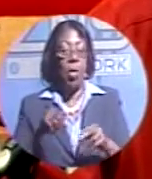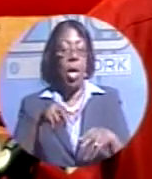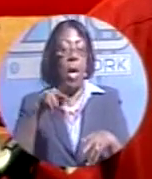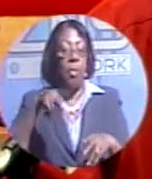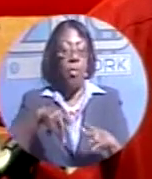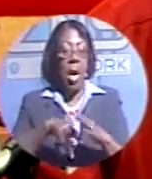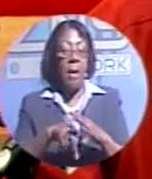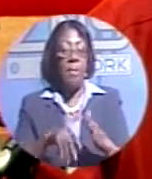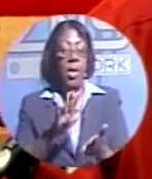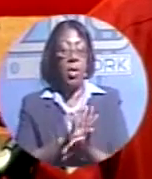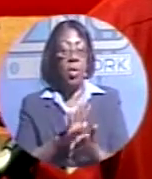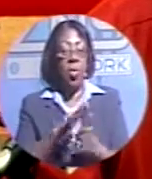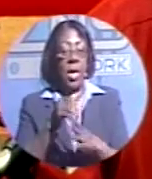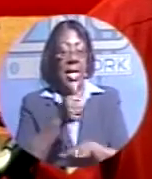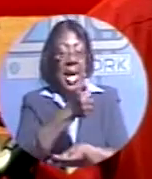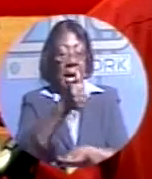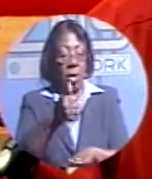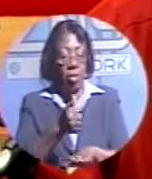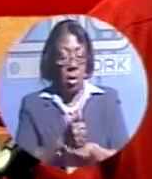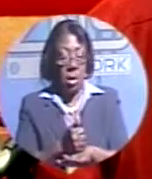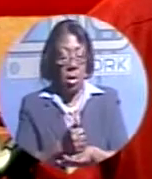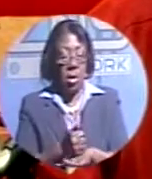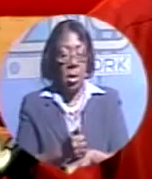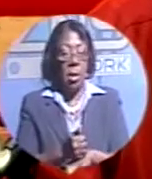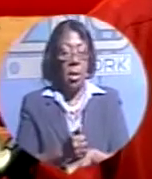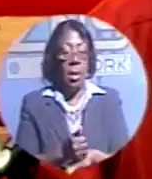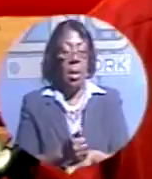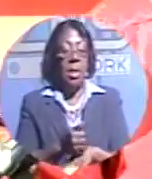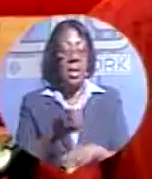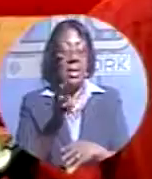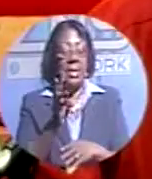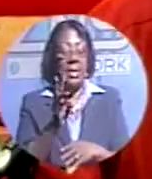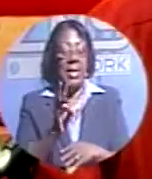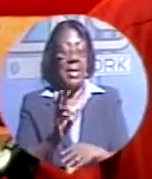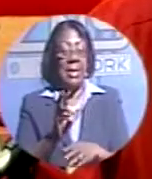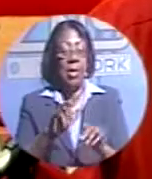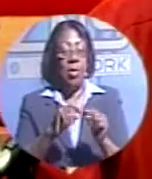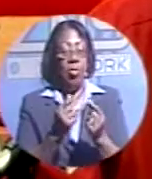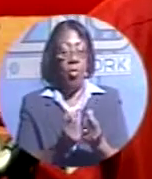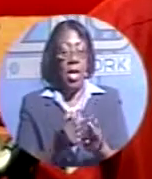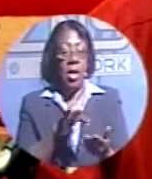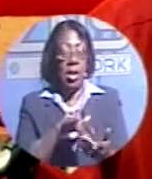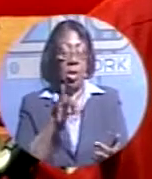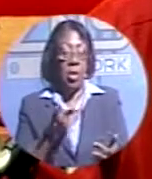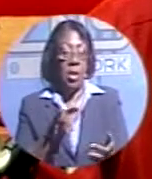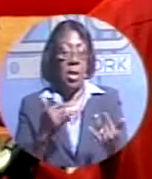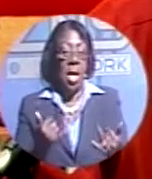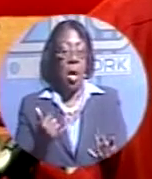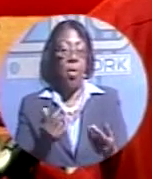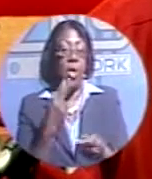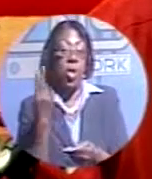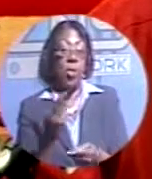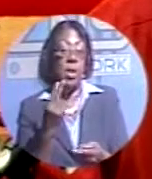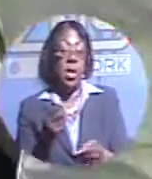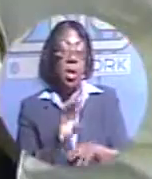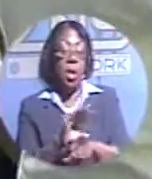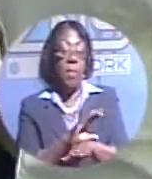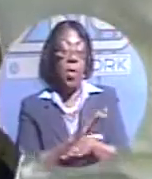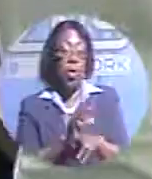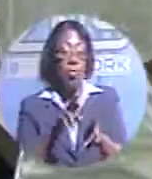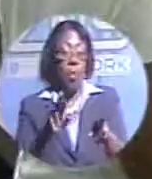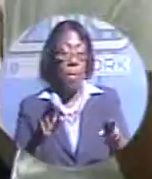sixth grade students are now using the computer room as their classroom, since their classroom is no longer